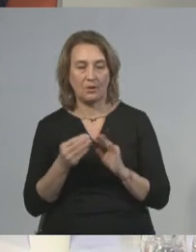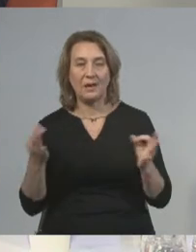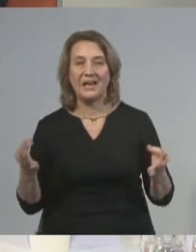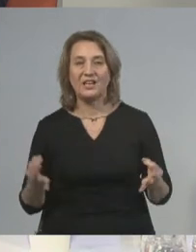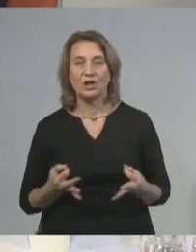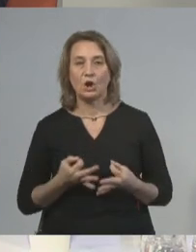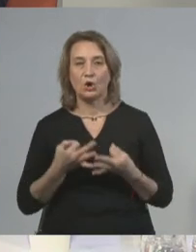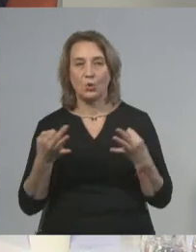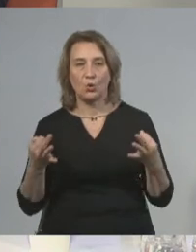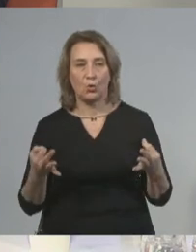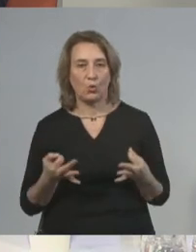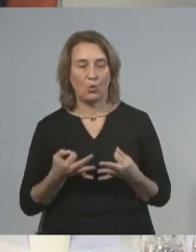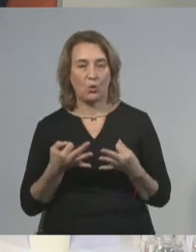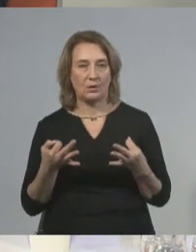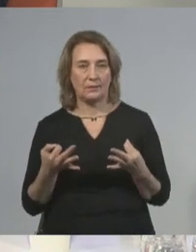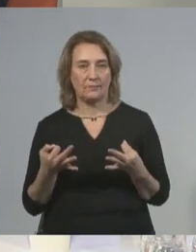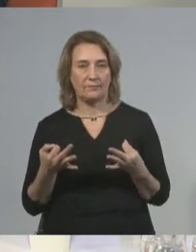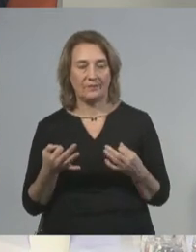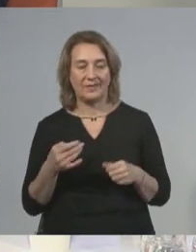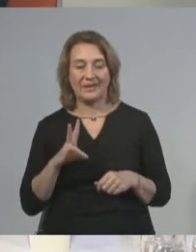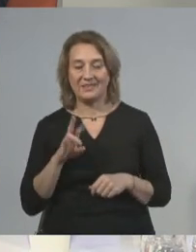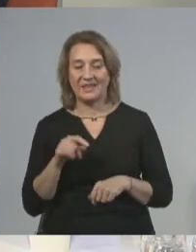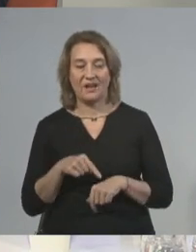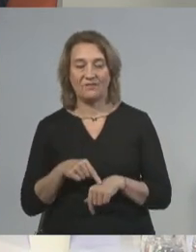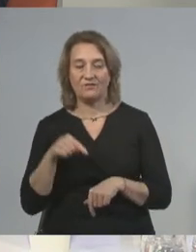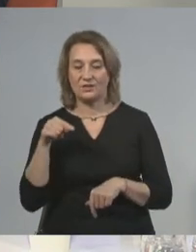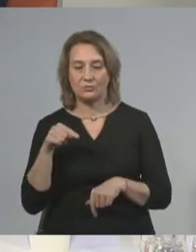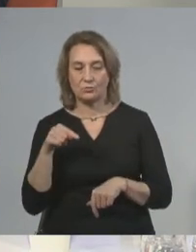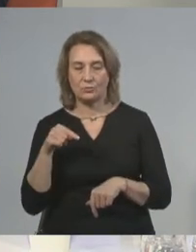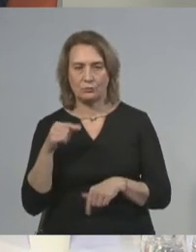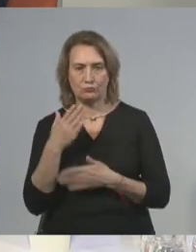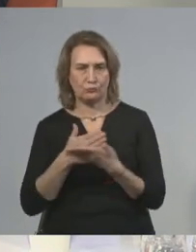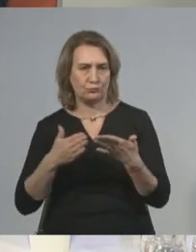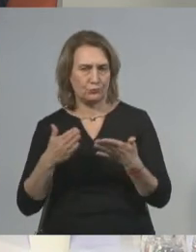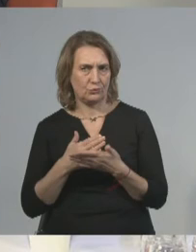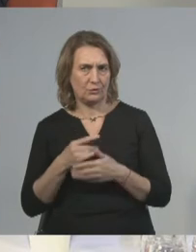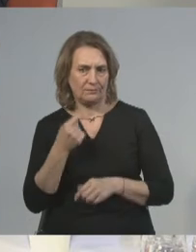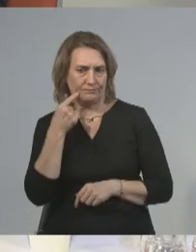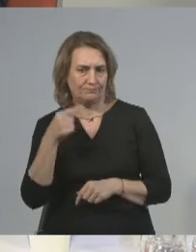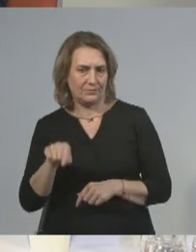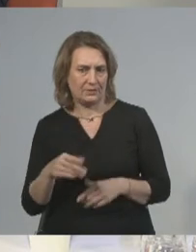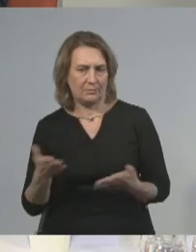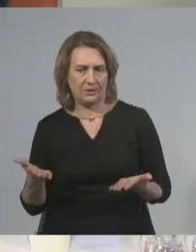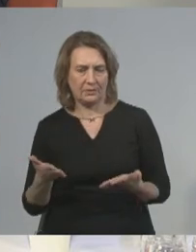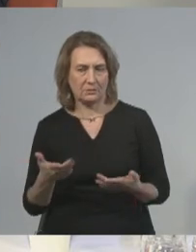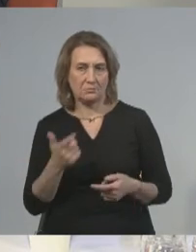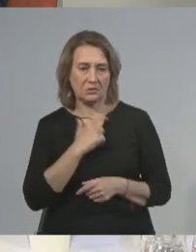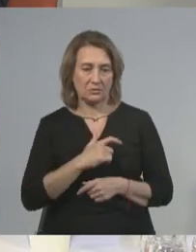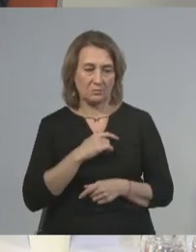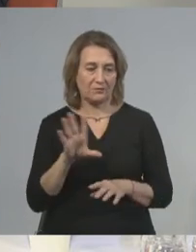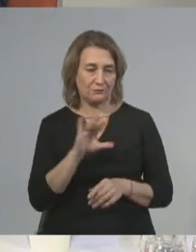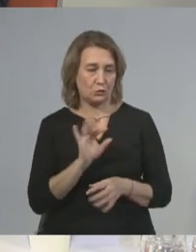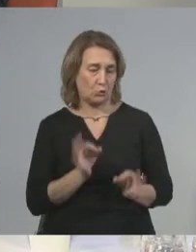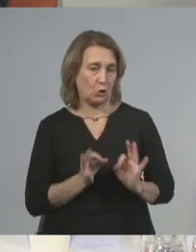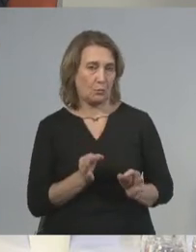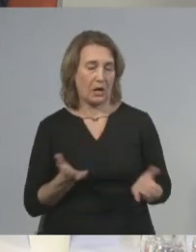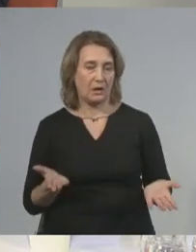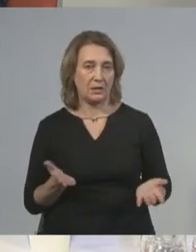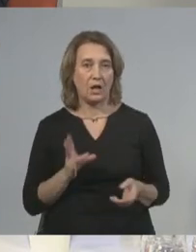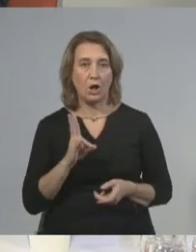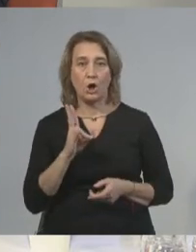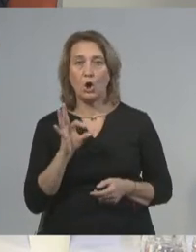problems they say that they have never uh faced any discrimination personally that everything is